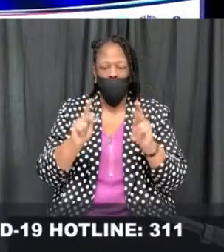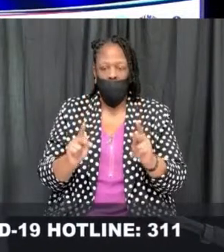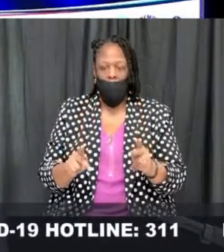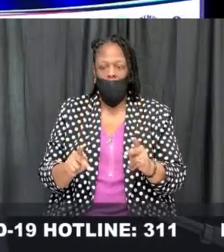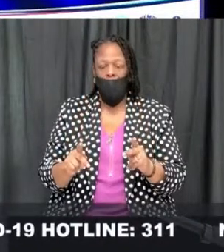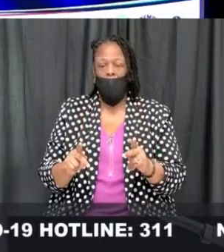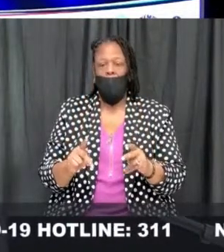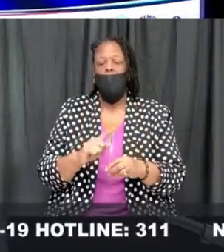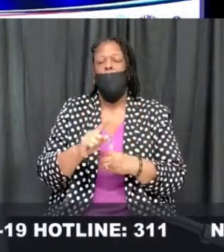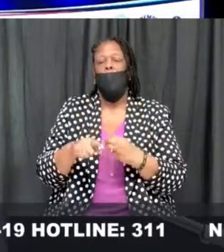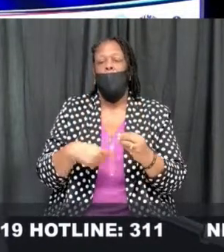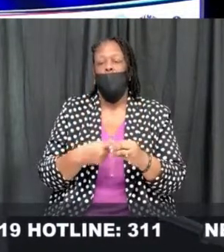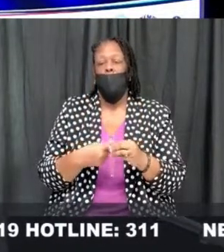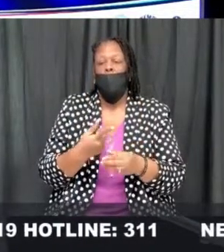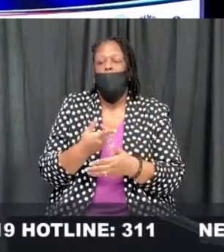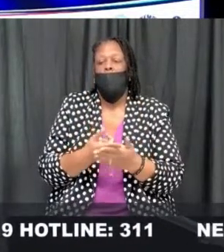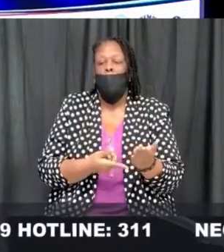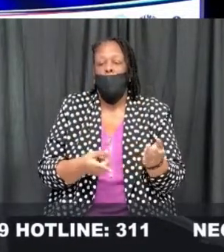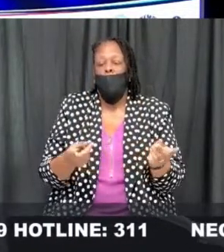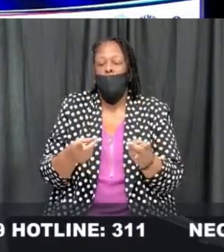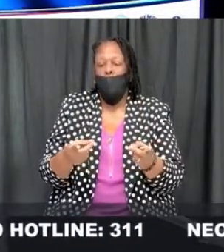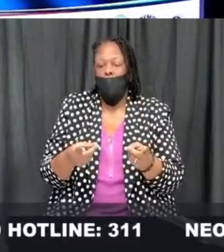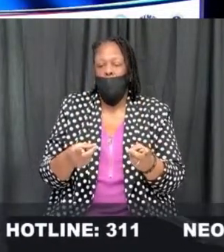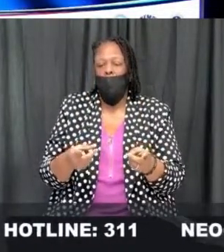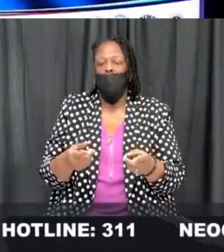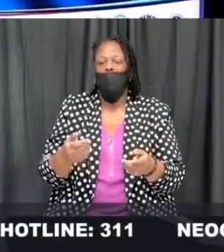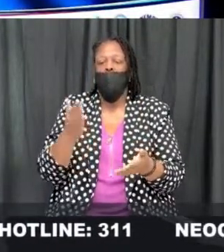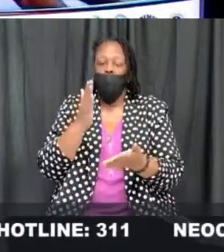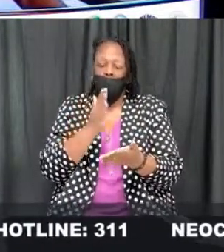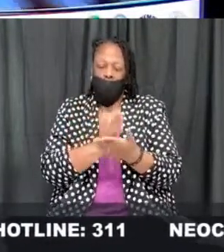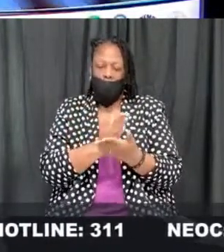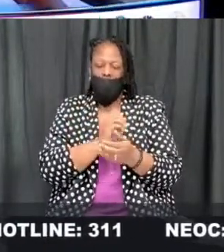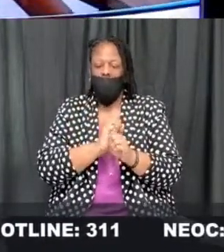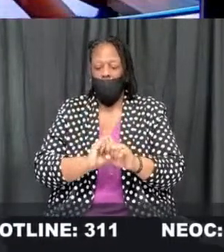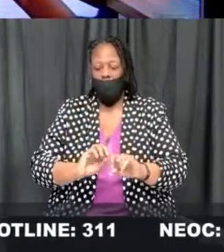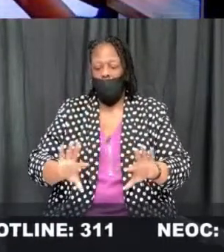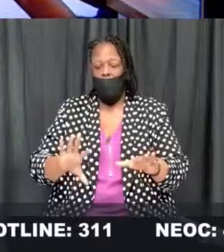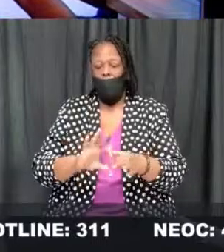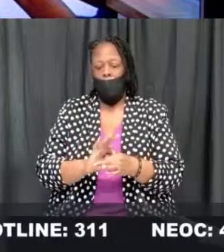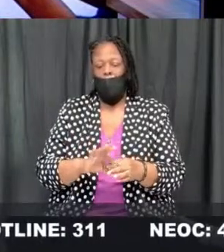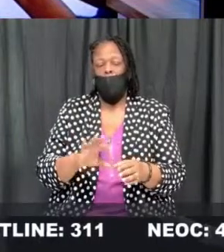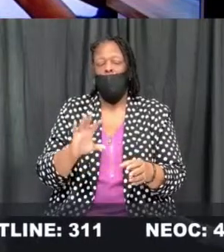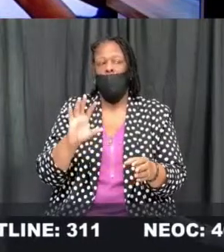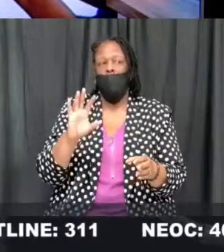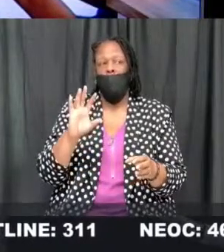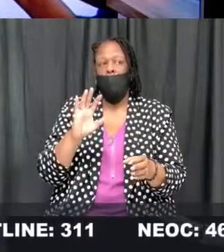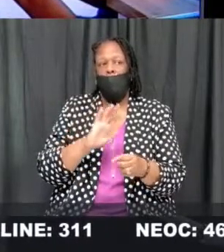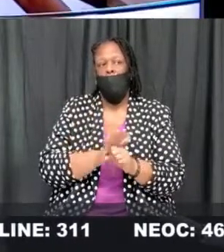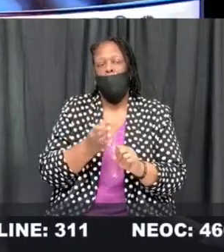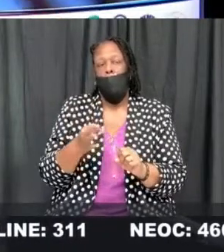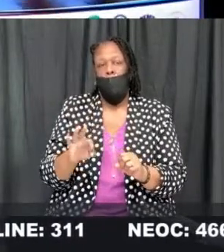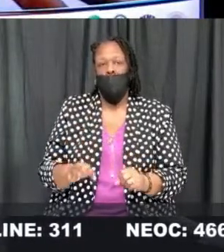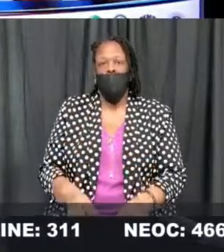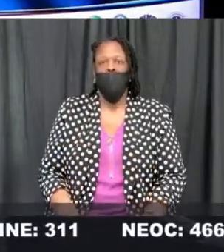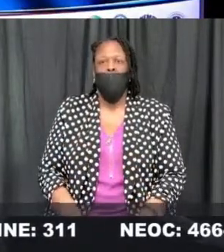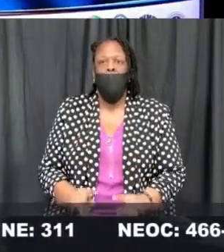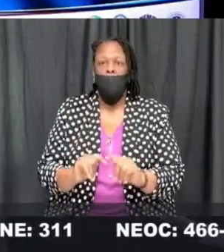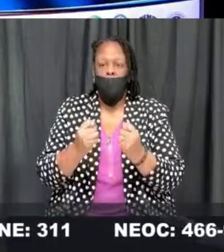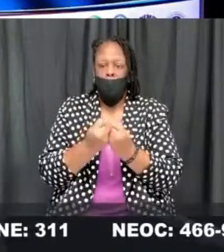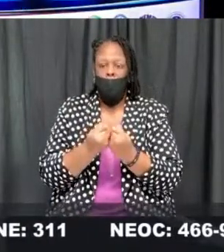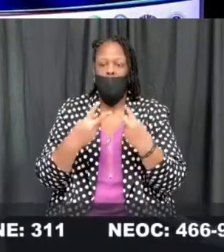COVID-19. The National COVID-19 Task Force is comprised of the following members.